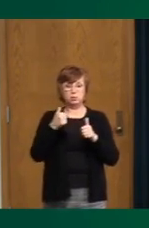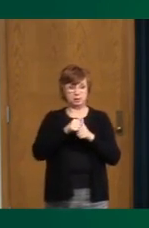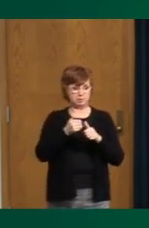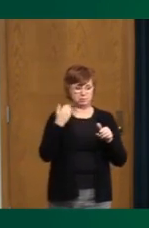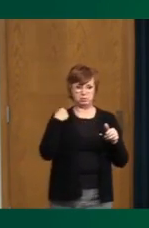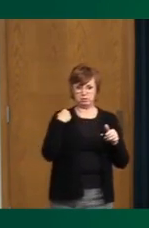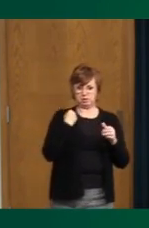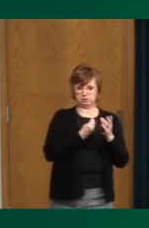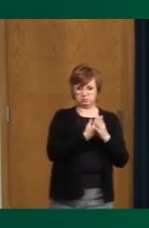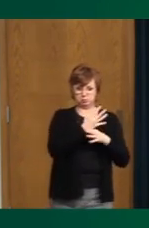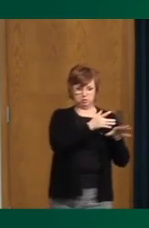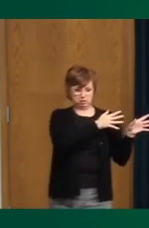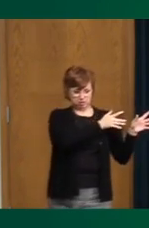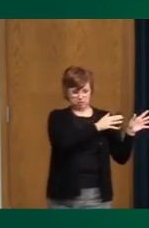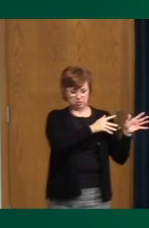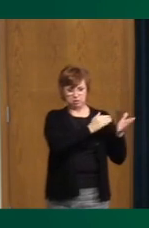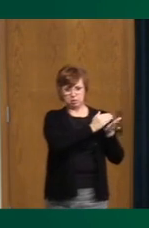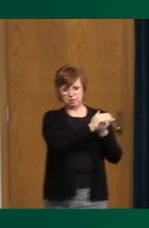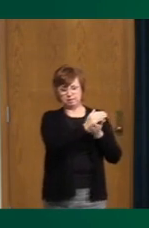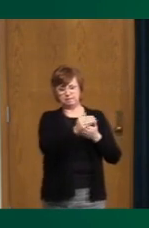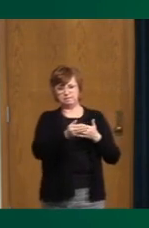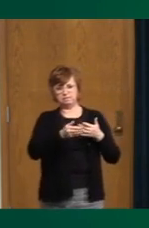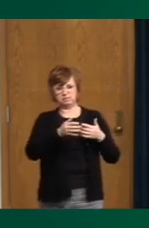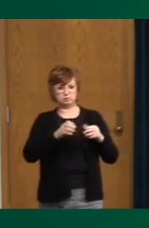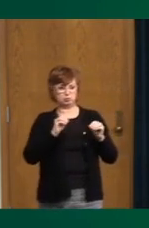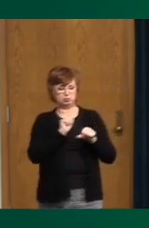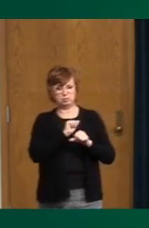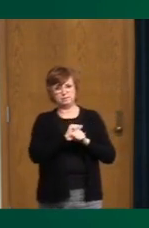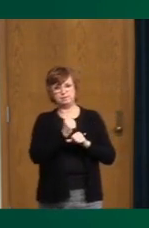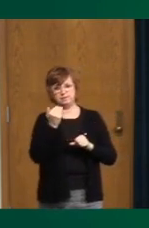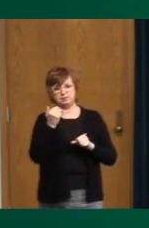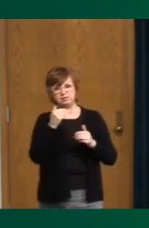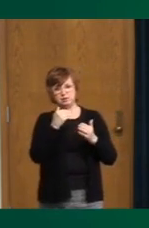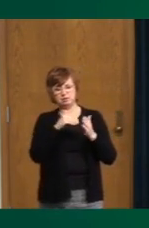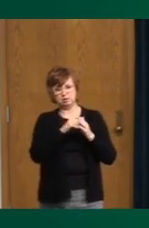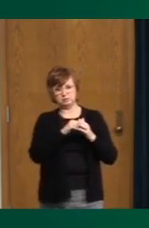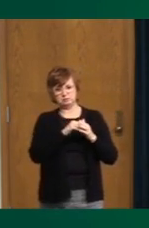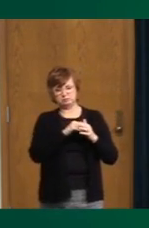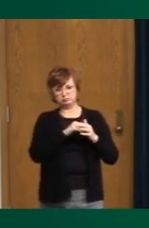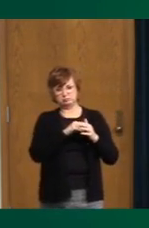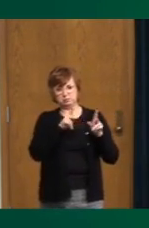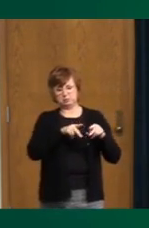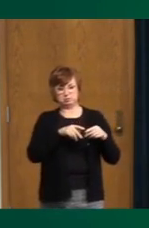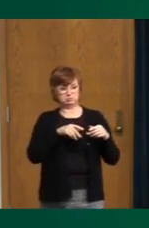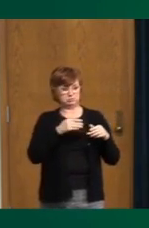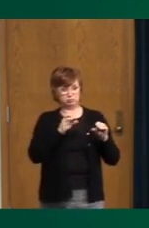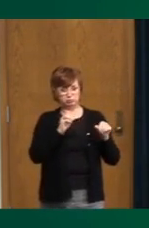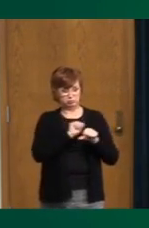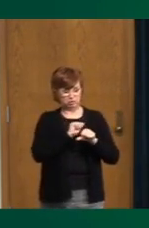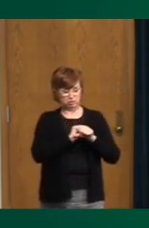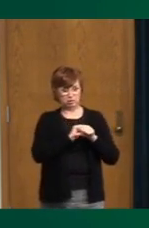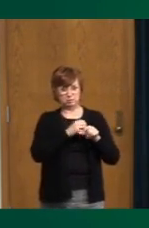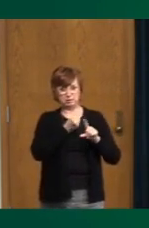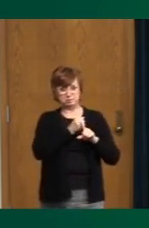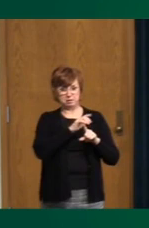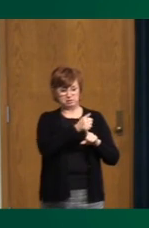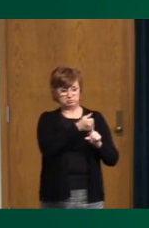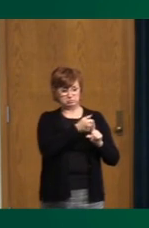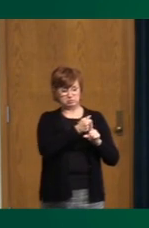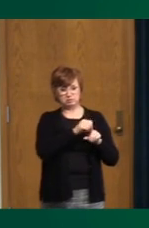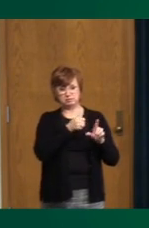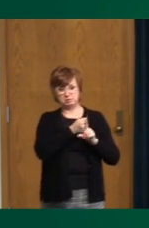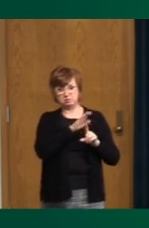lost, the consequences were very large for them and their families, and we want to ensure that we are doing everything that we possibly